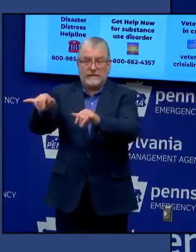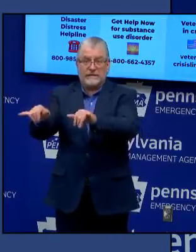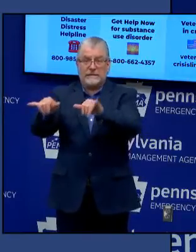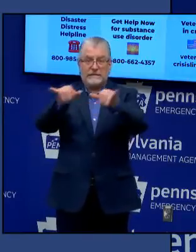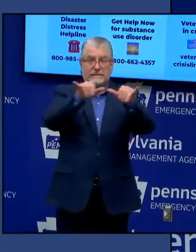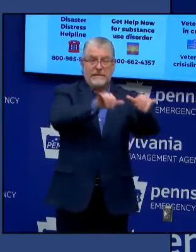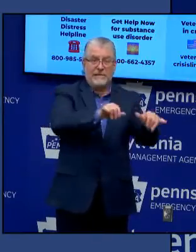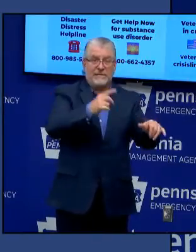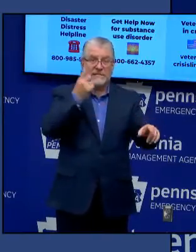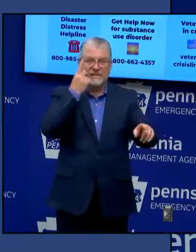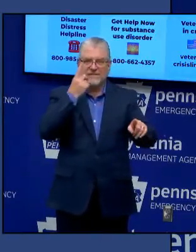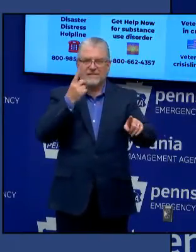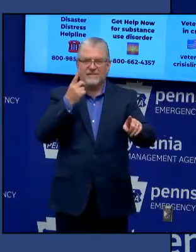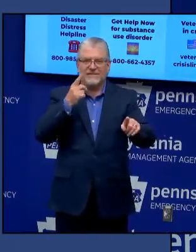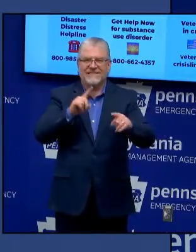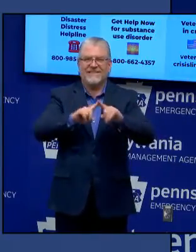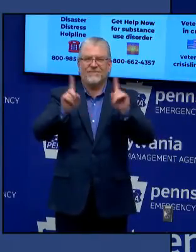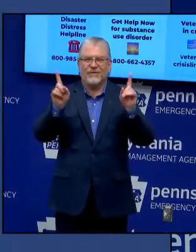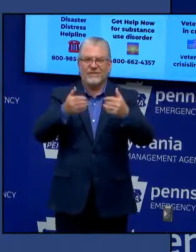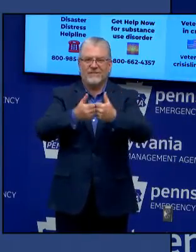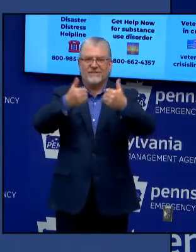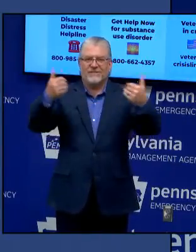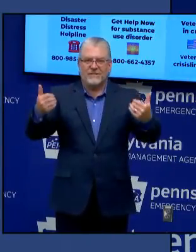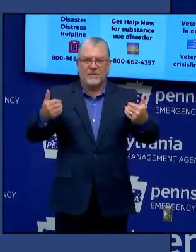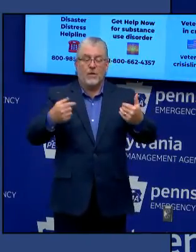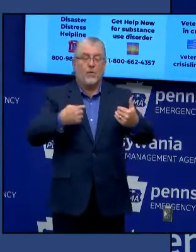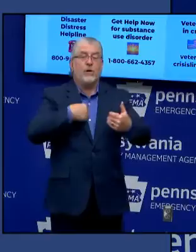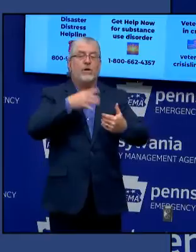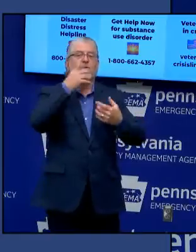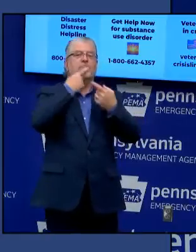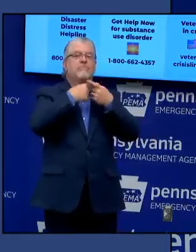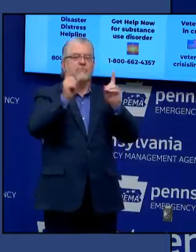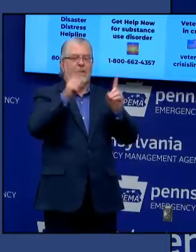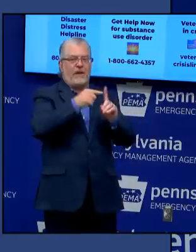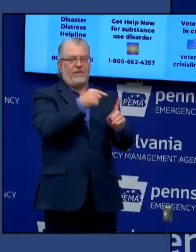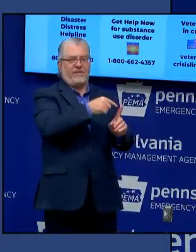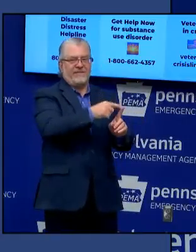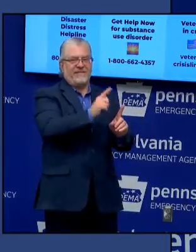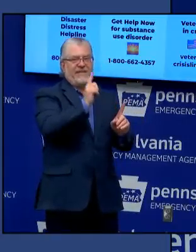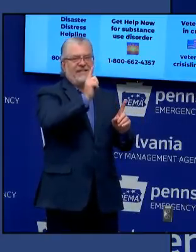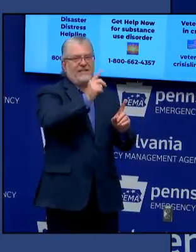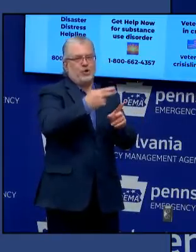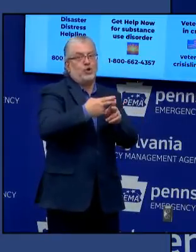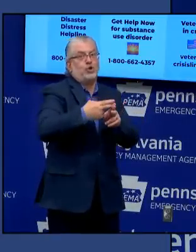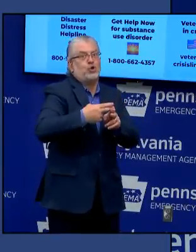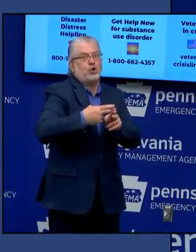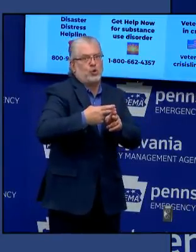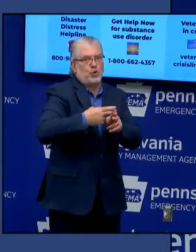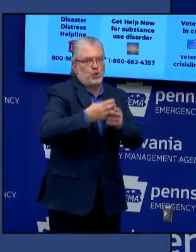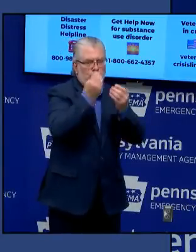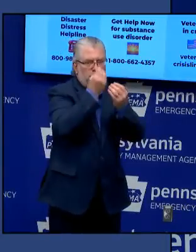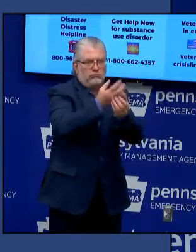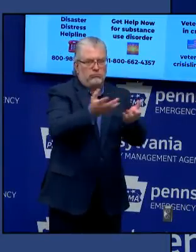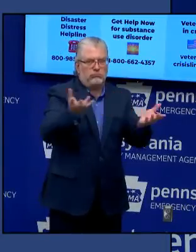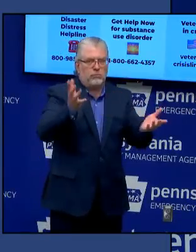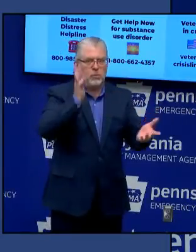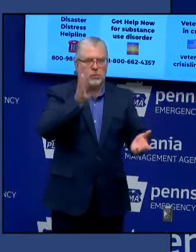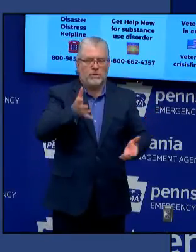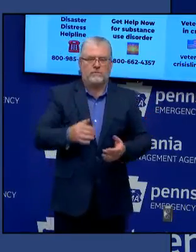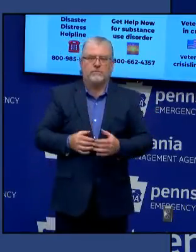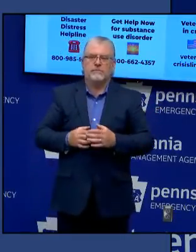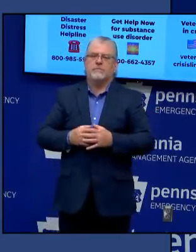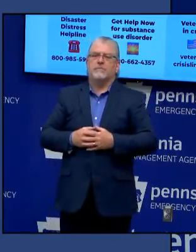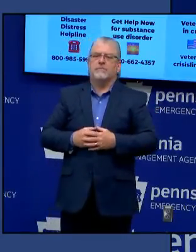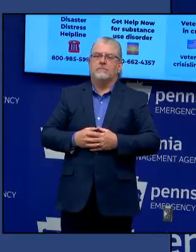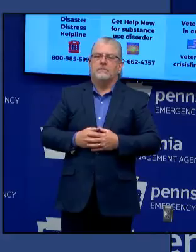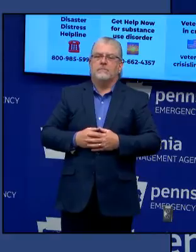future. From the Daily American, as nursing home cases continue to rise, will the department release the names of the homes